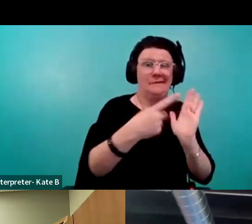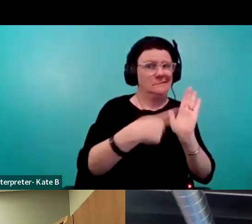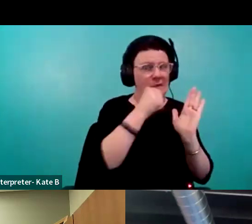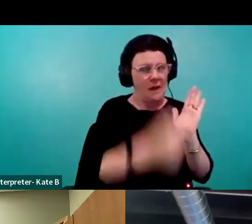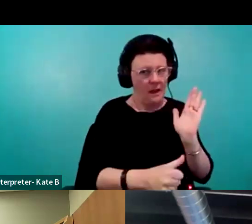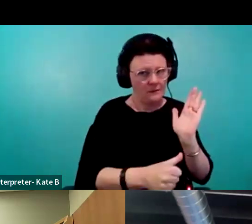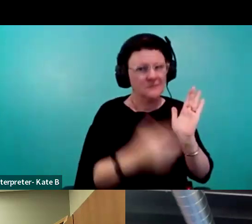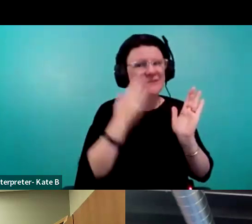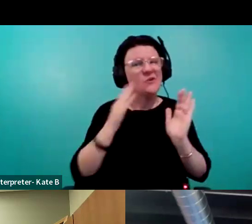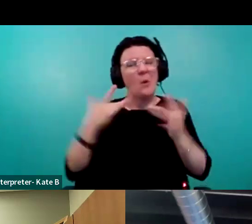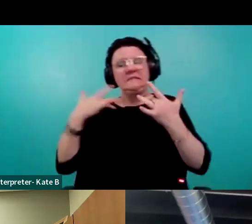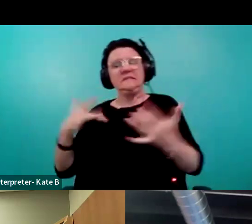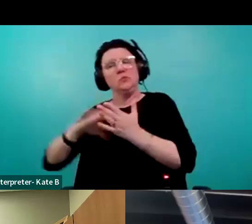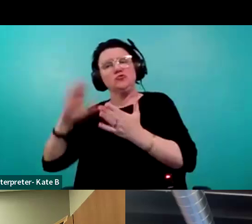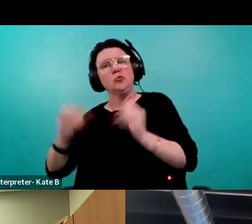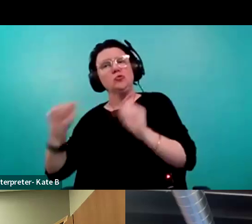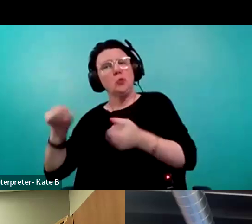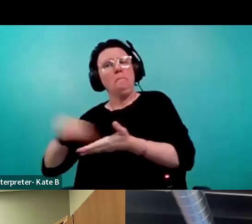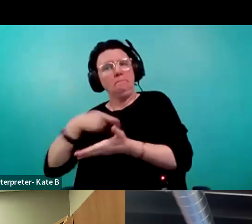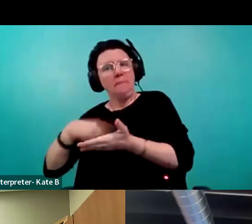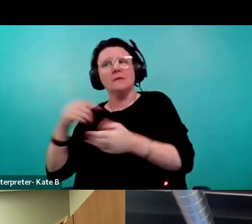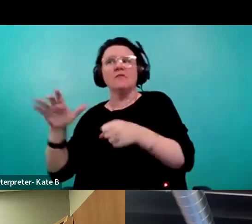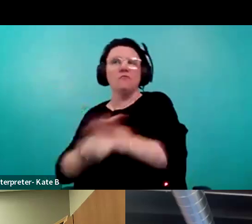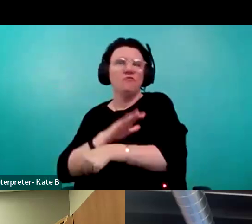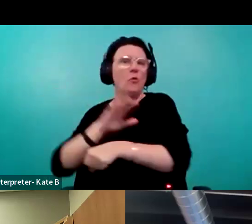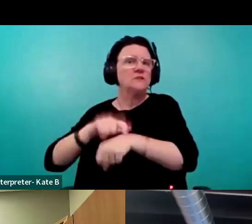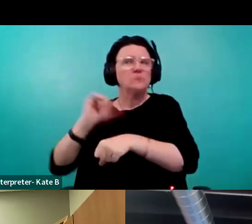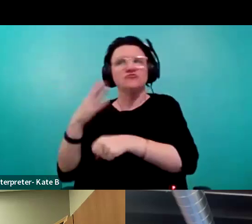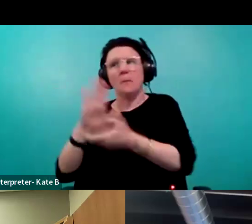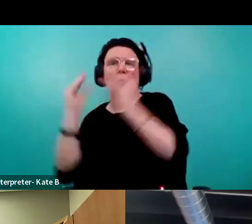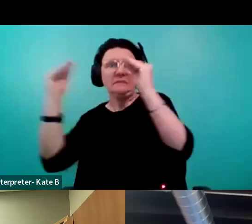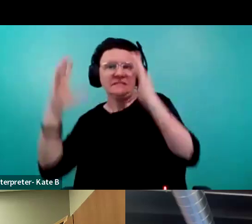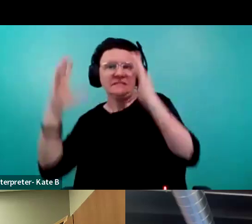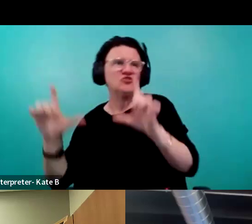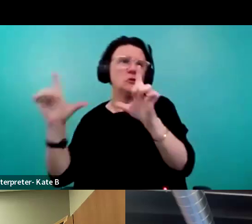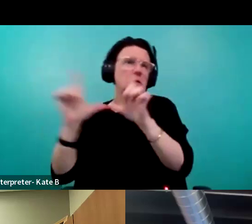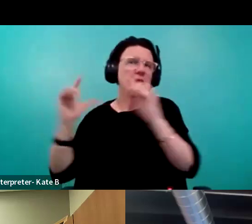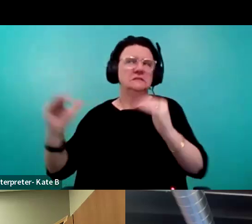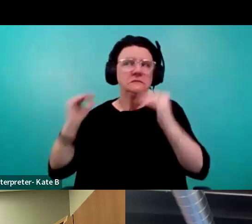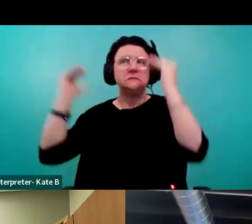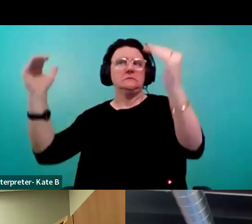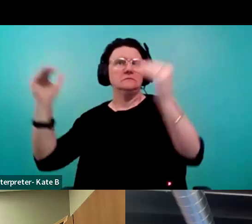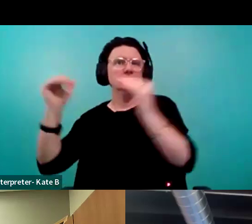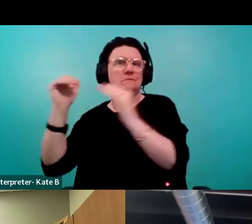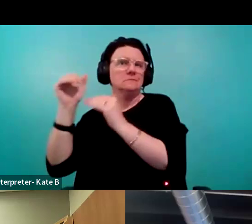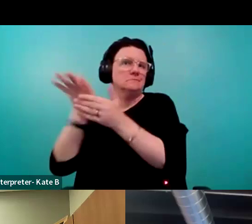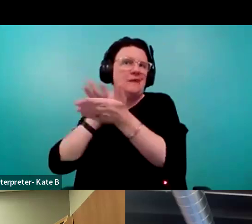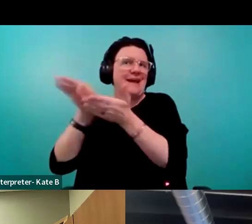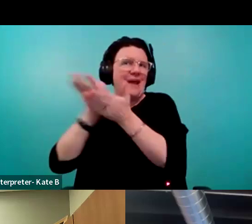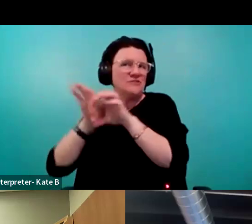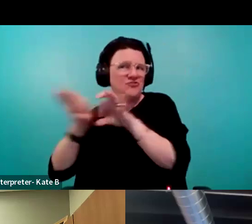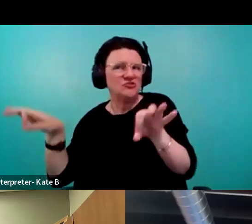like a traditional student would. Becoming a teacher, getting an accounting degree,